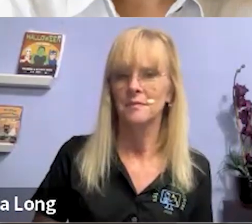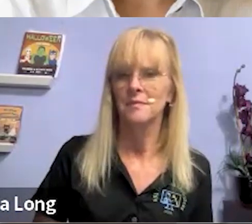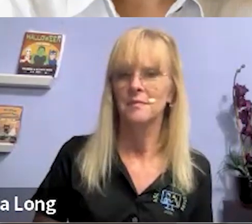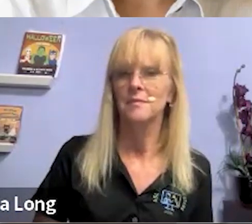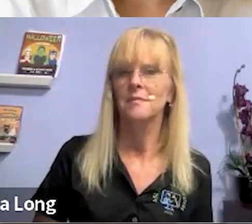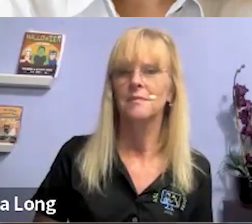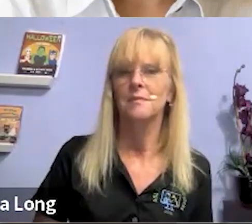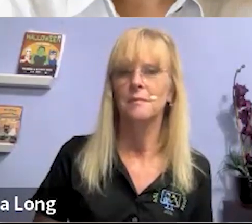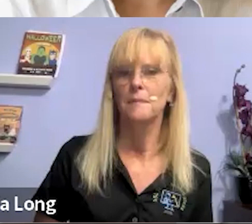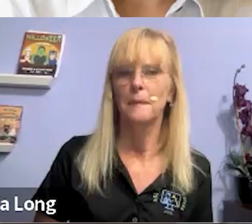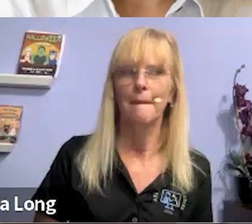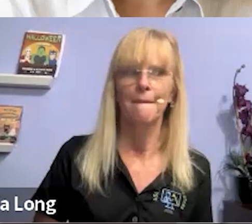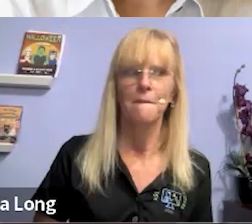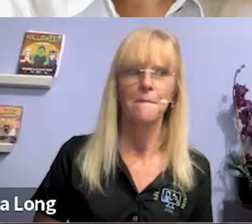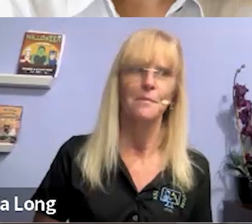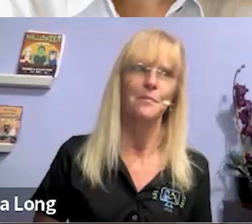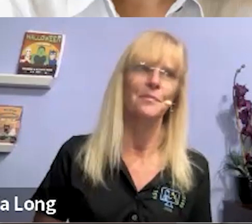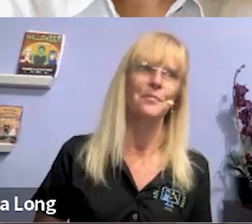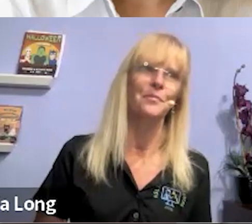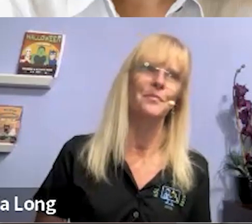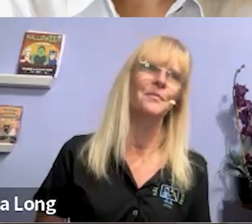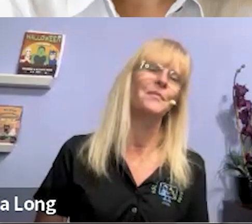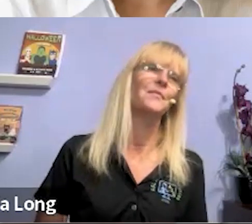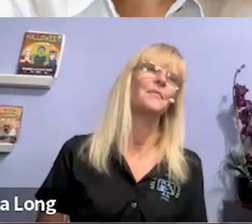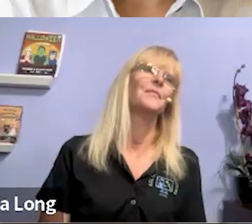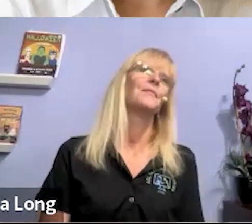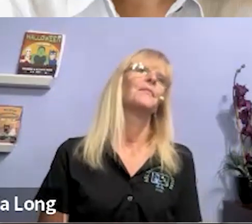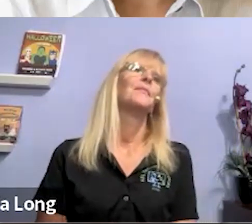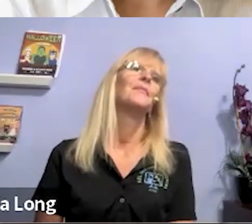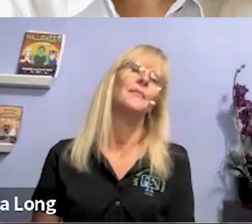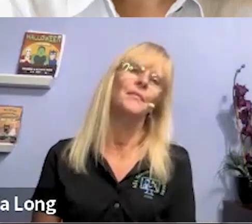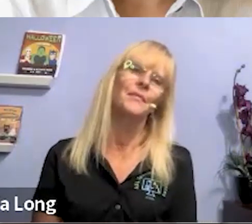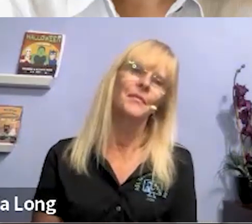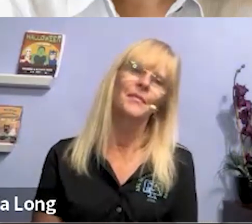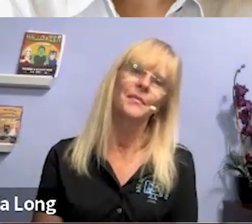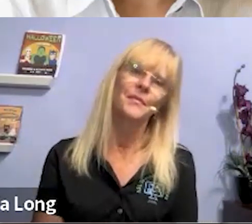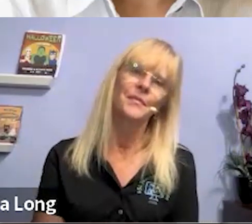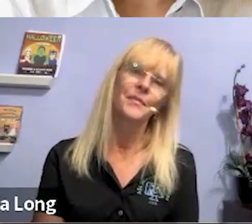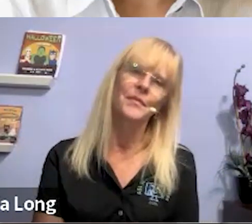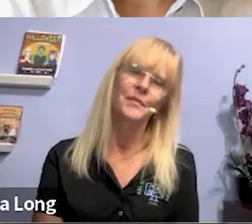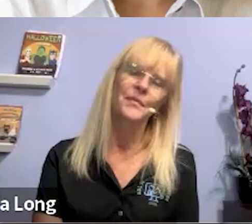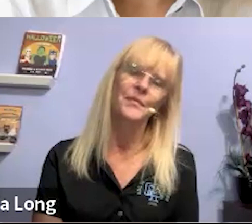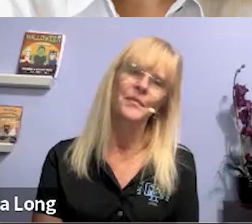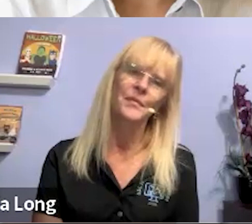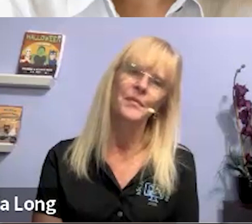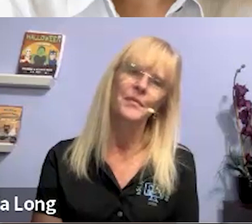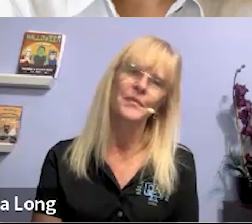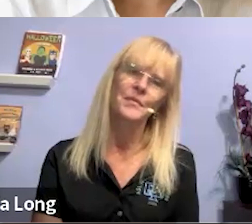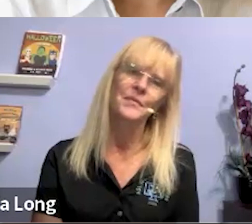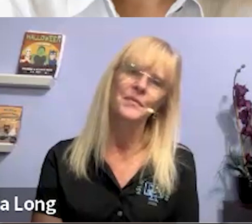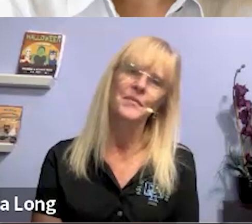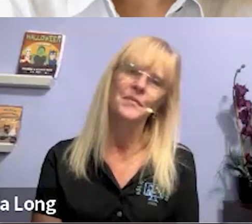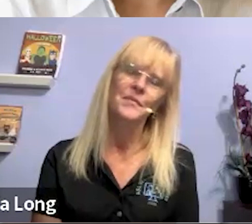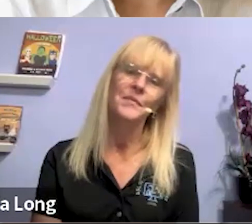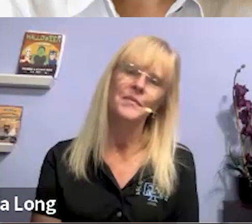flashcards myself. This was basically a search, print, and distribute to my students. So